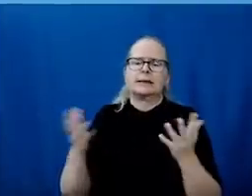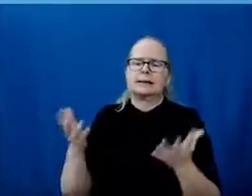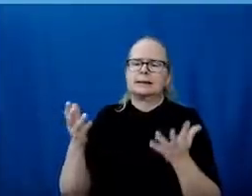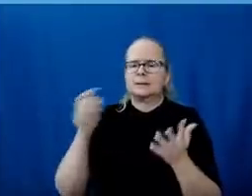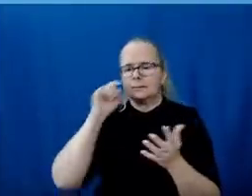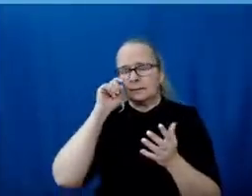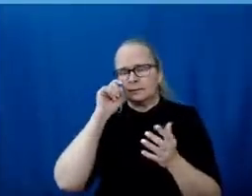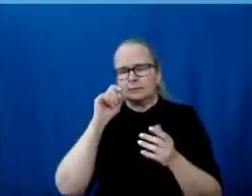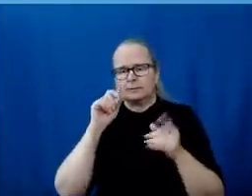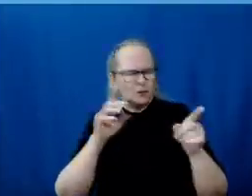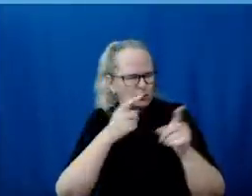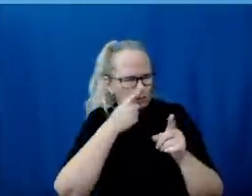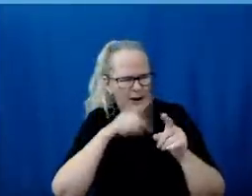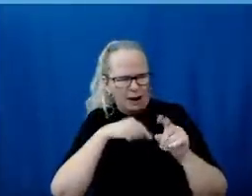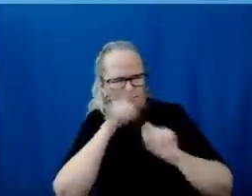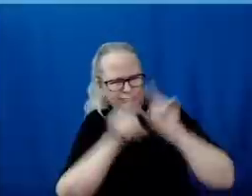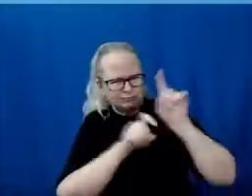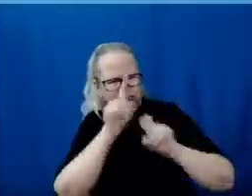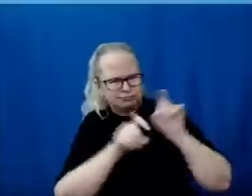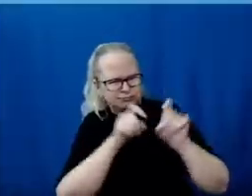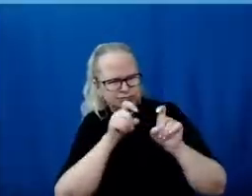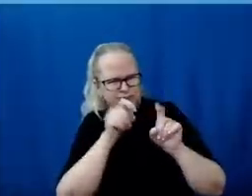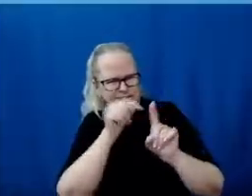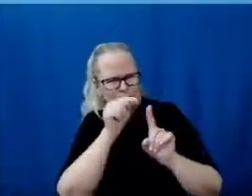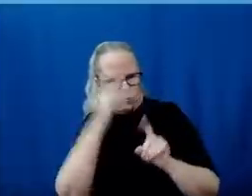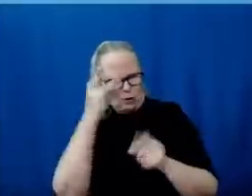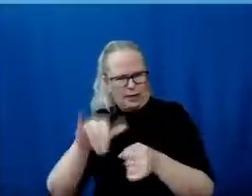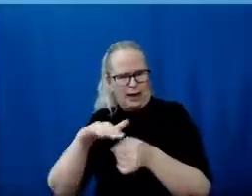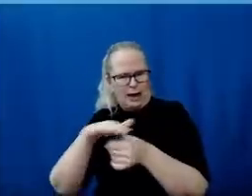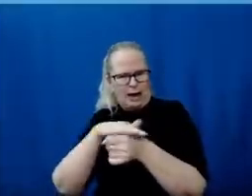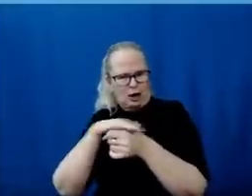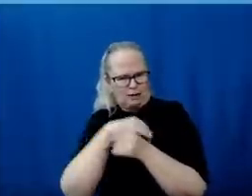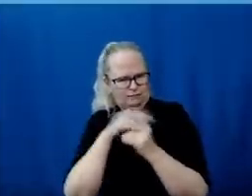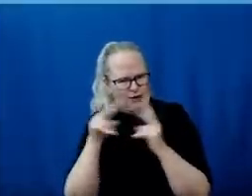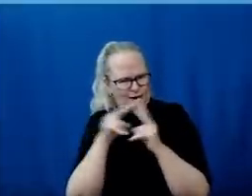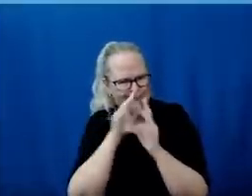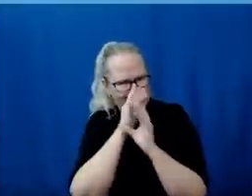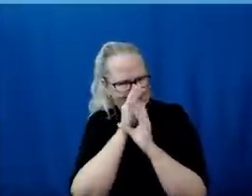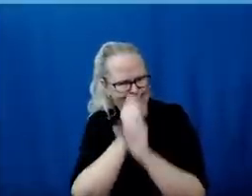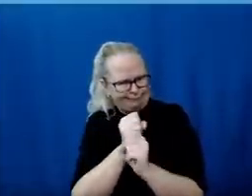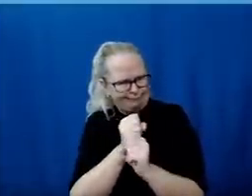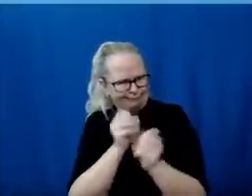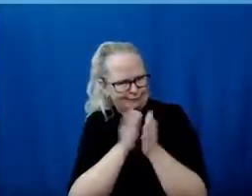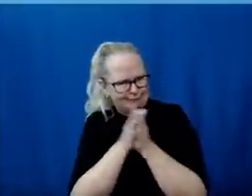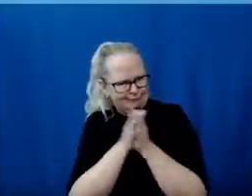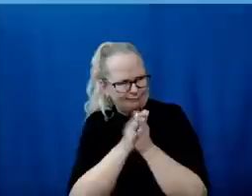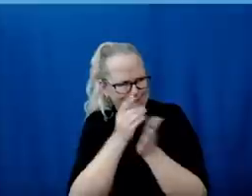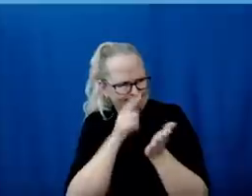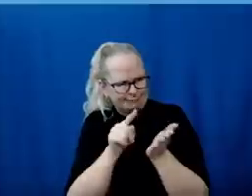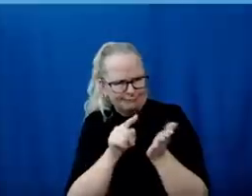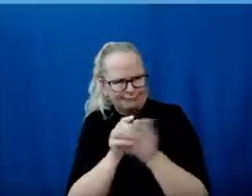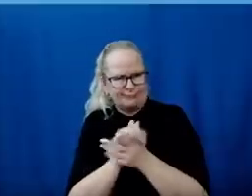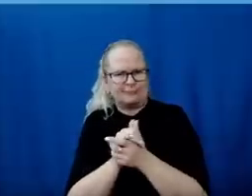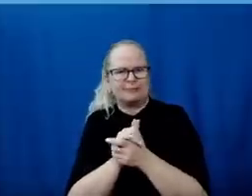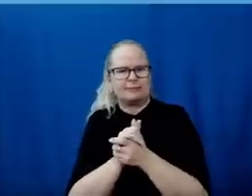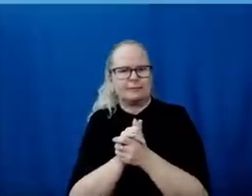But I'd like to go down this road a little bit if I could, because that's one of my areas of interest, is how